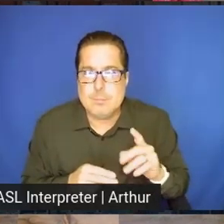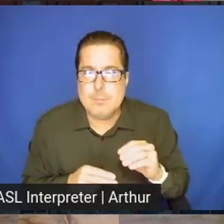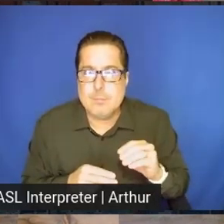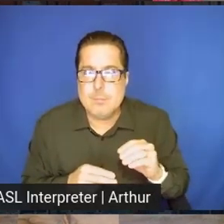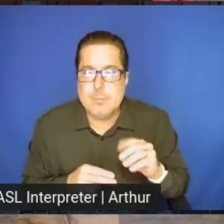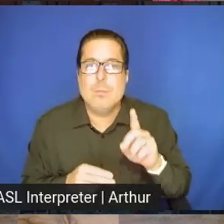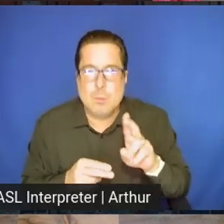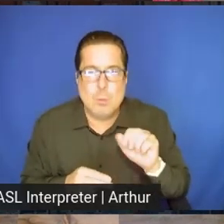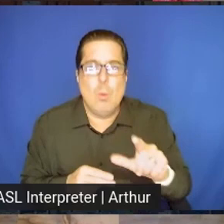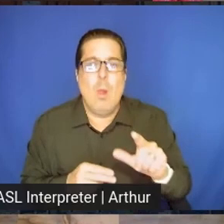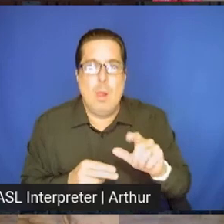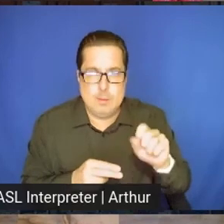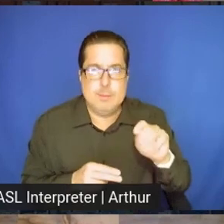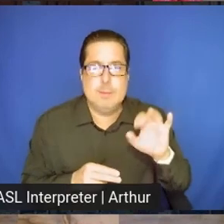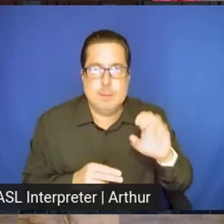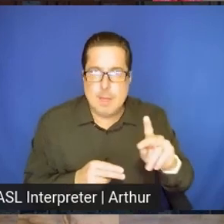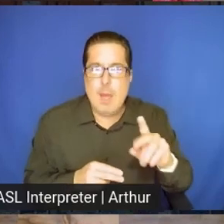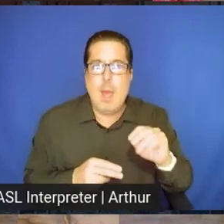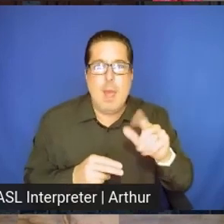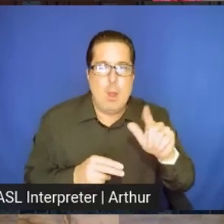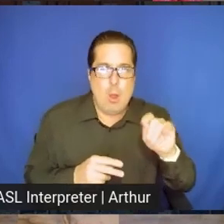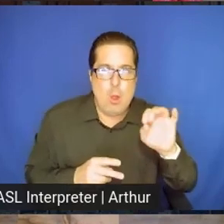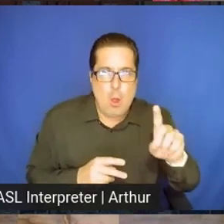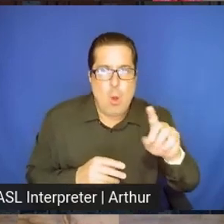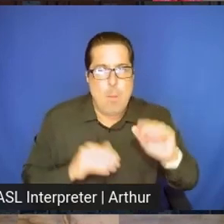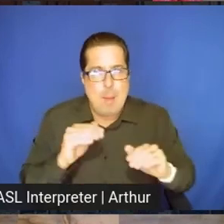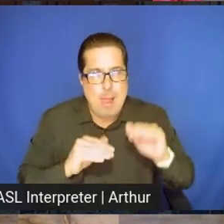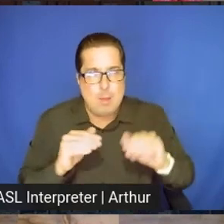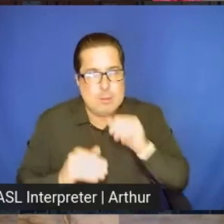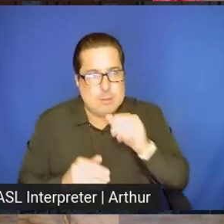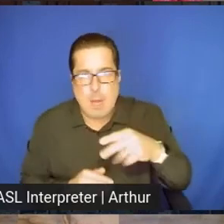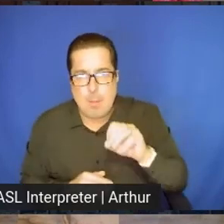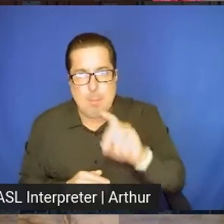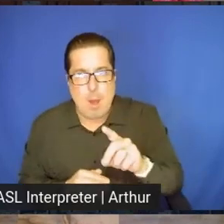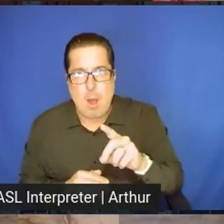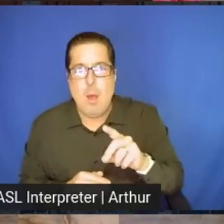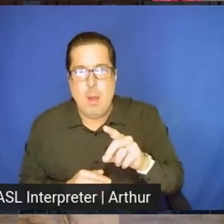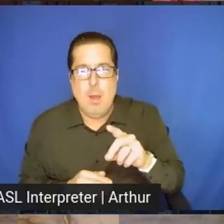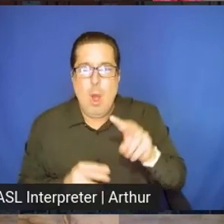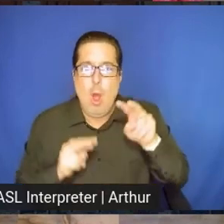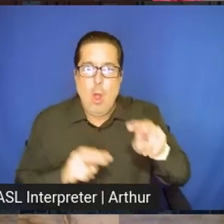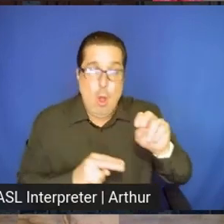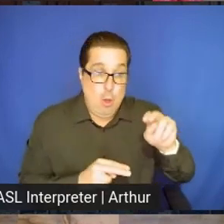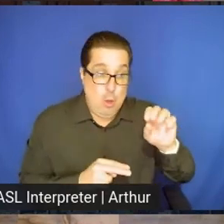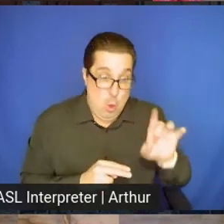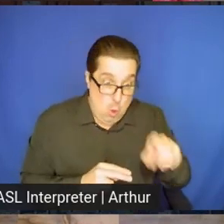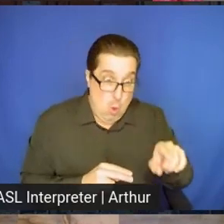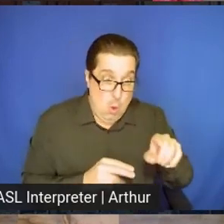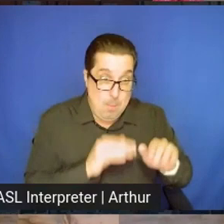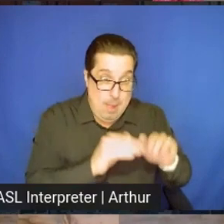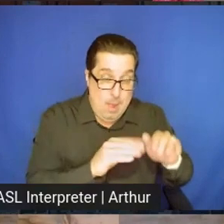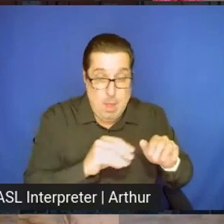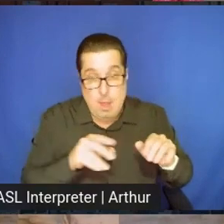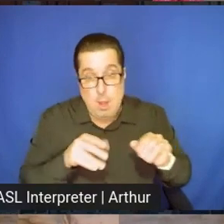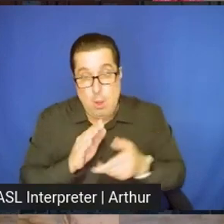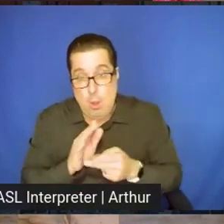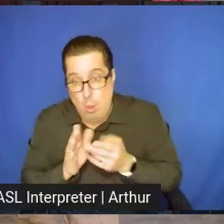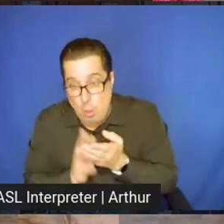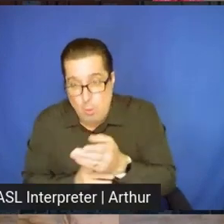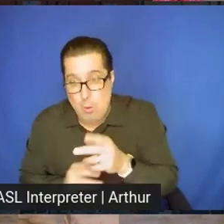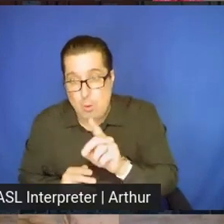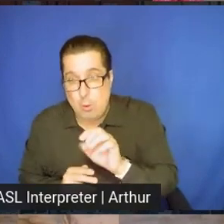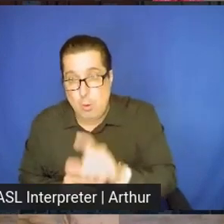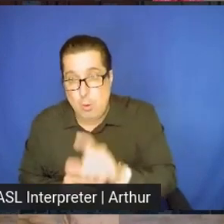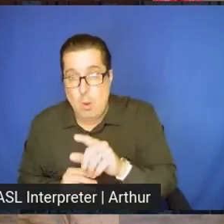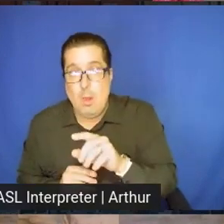that's a dual stack on the load balancer, not the pod. So the load balancer knows, hey, I'm looking at both IP addresses, route to me via IPv6 or